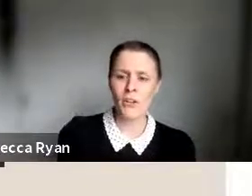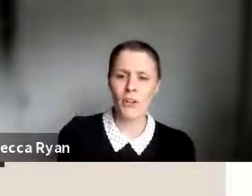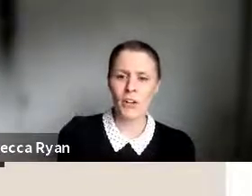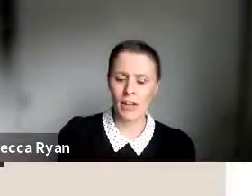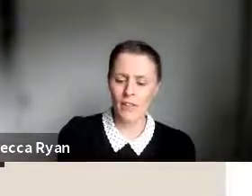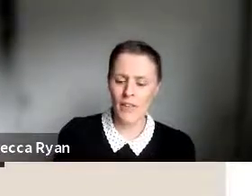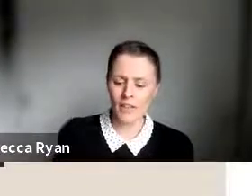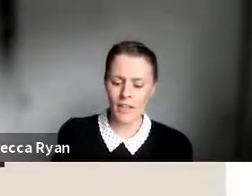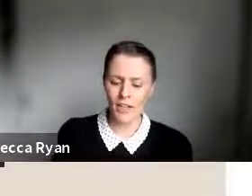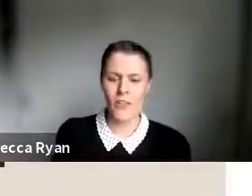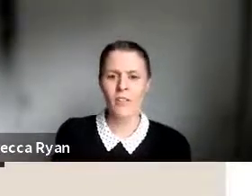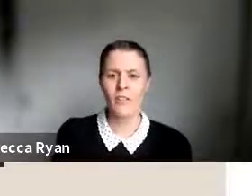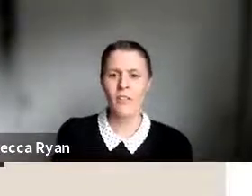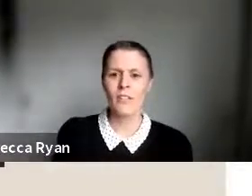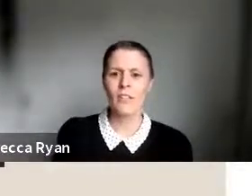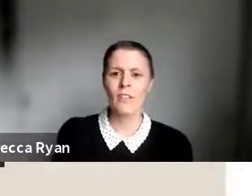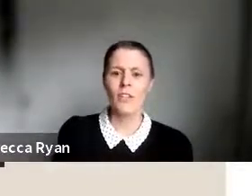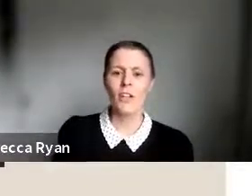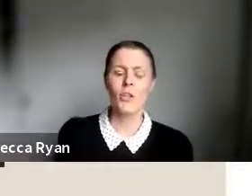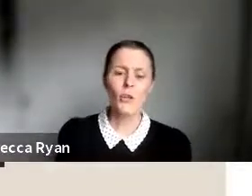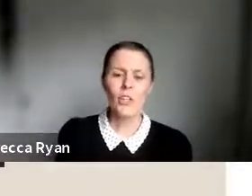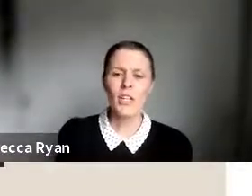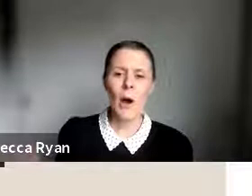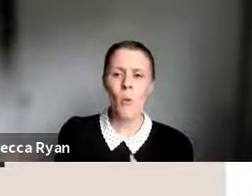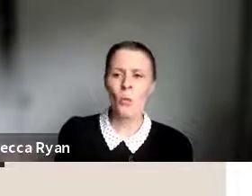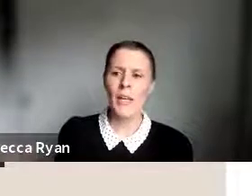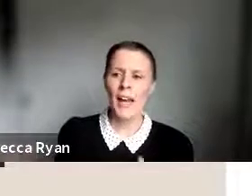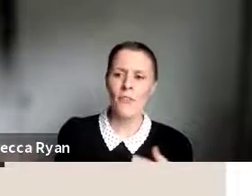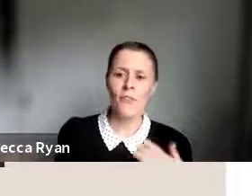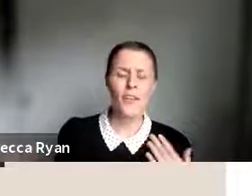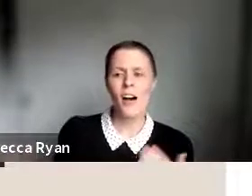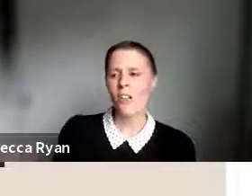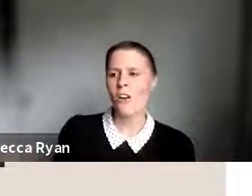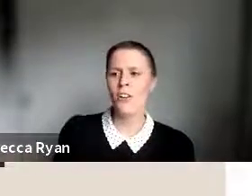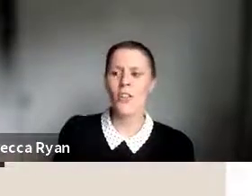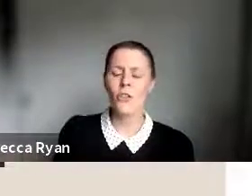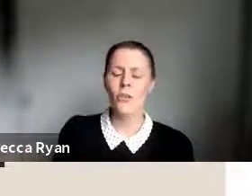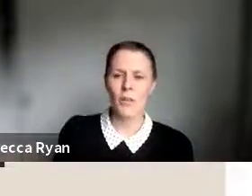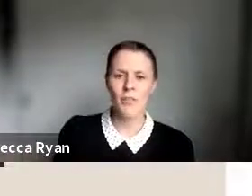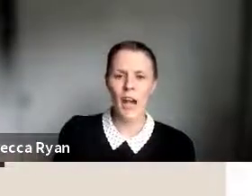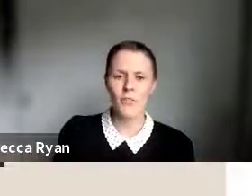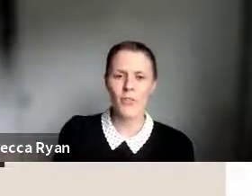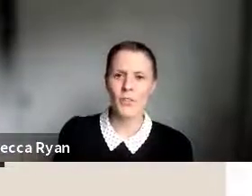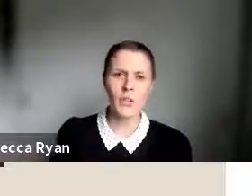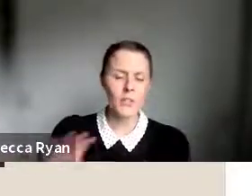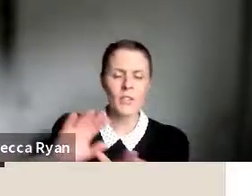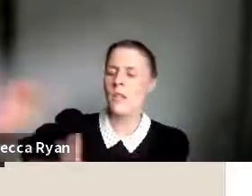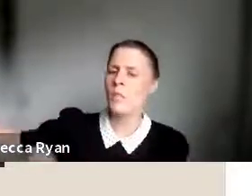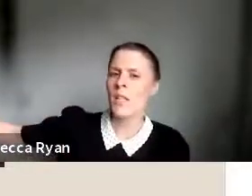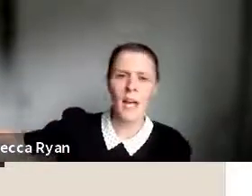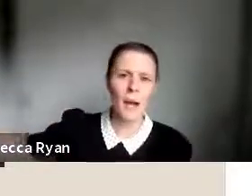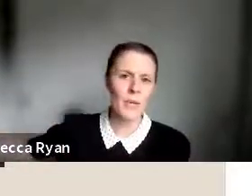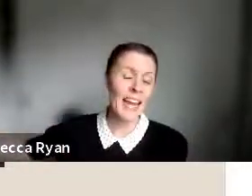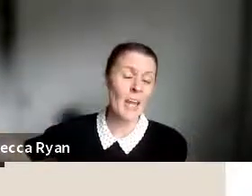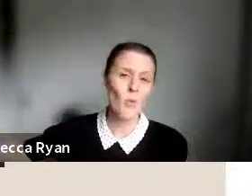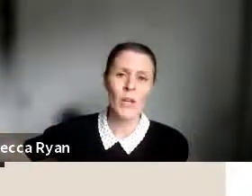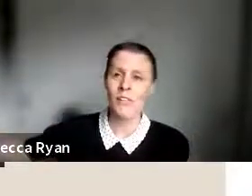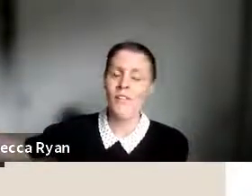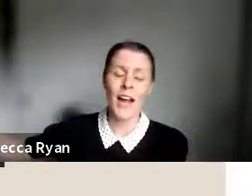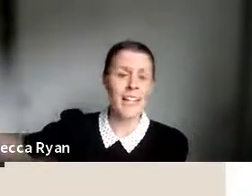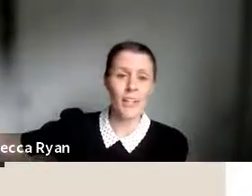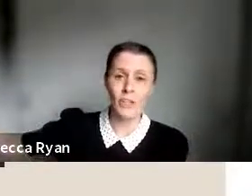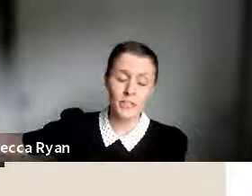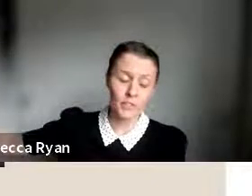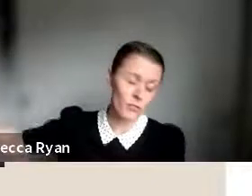often is this occurring after vaccination? Usually about 1 week after and not longer than 3 weeks after. So this isn't something that's happening 8